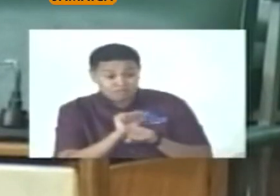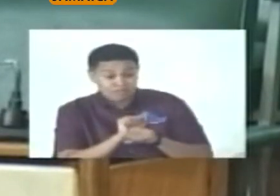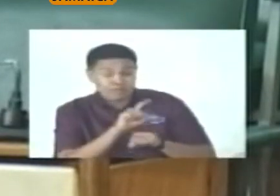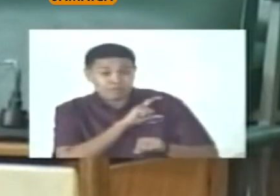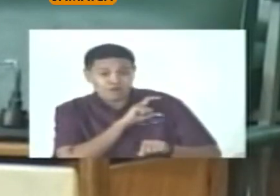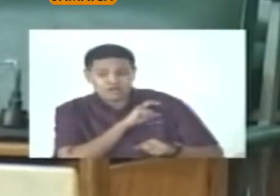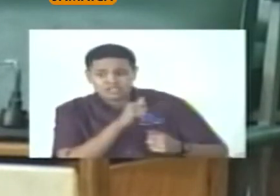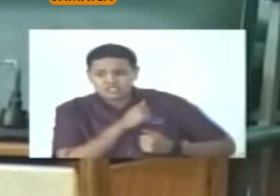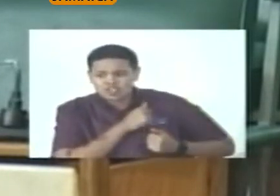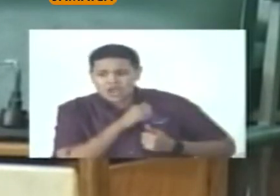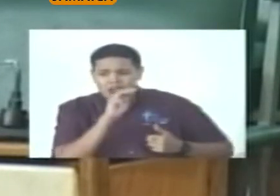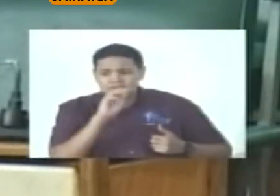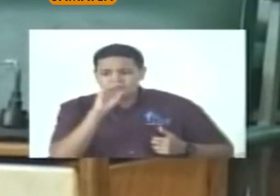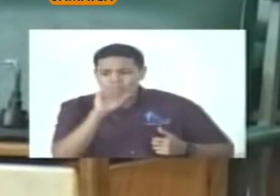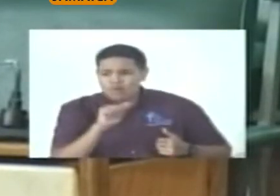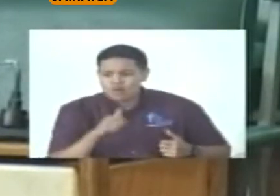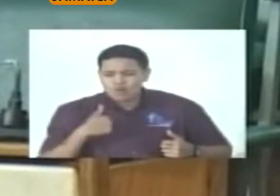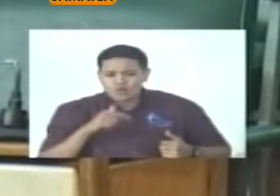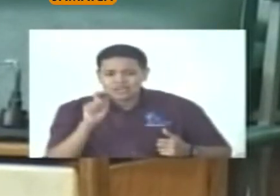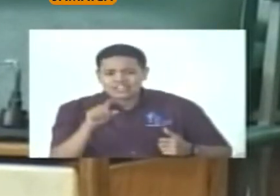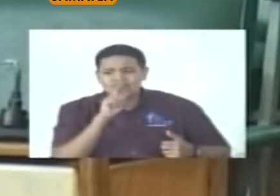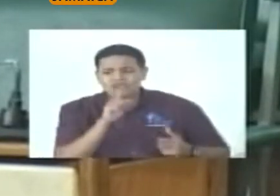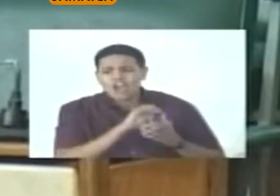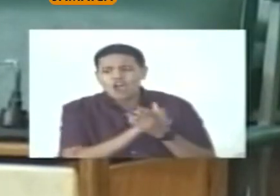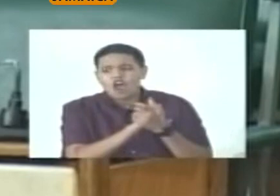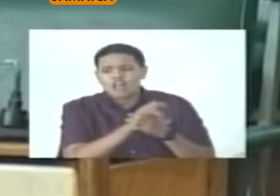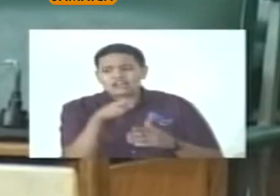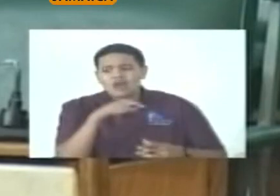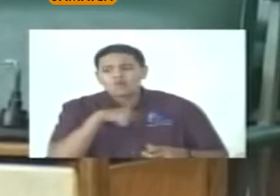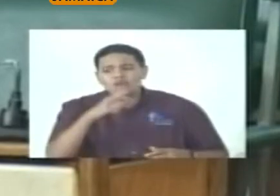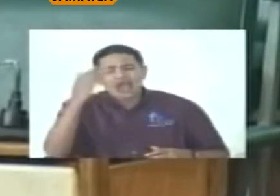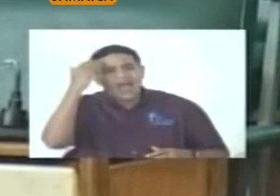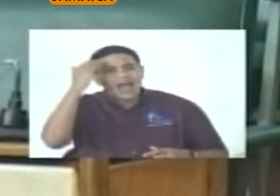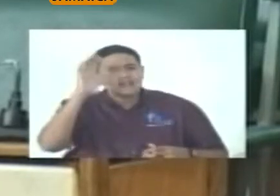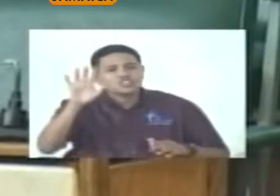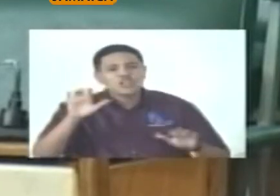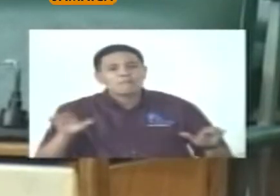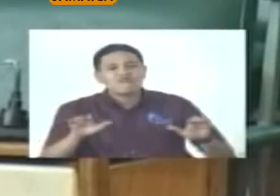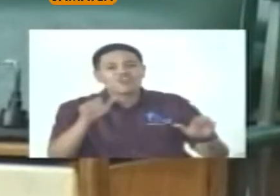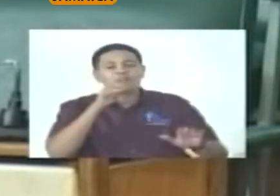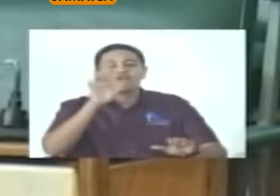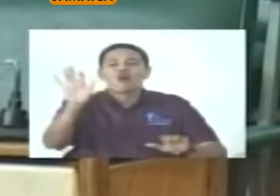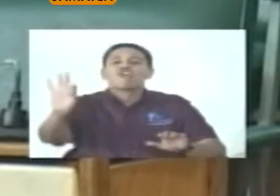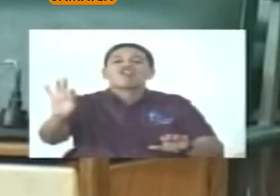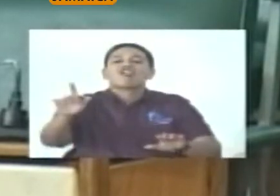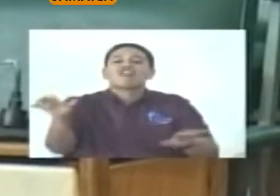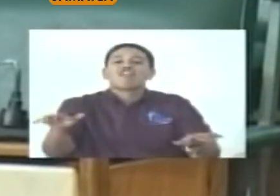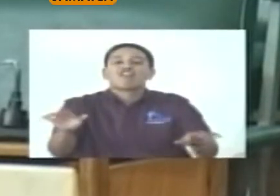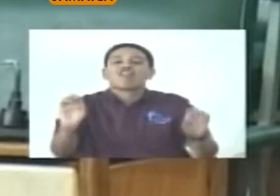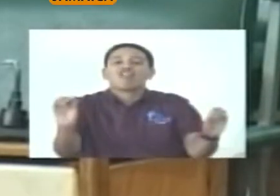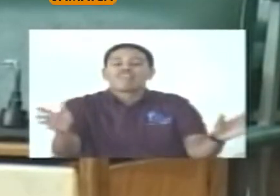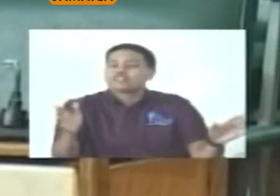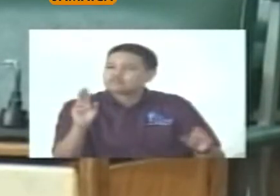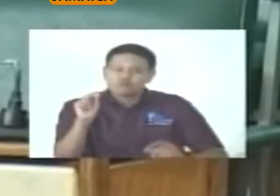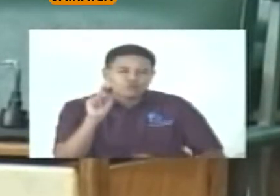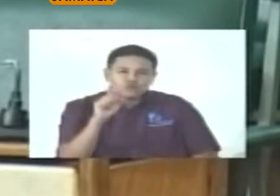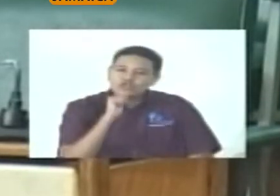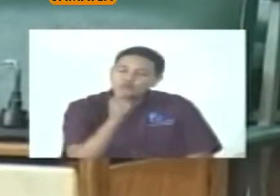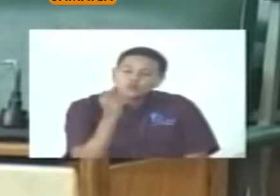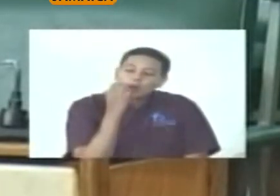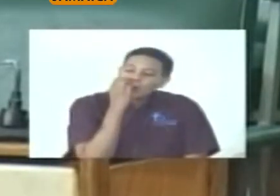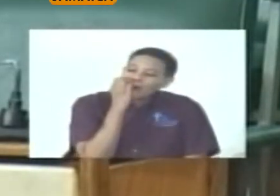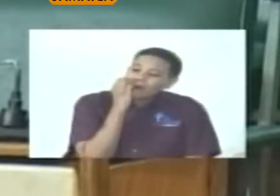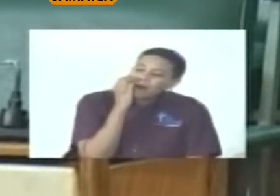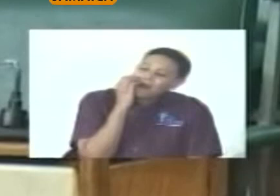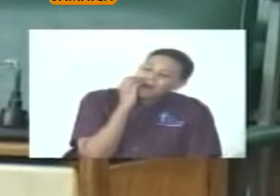and MOCA, we need to congratulate and we need to acknowledge performance, Mr. President. Now, I